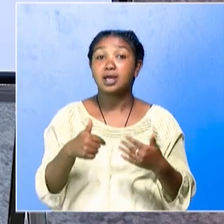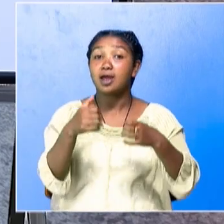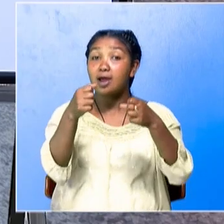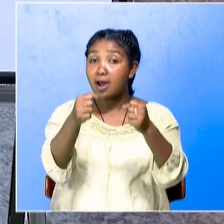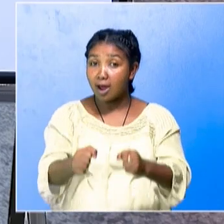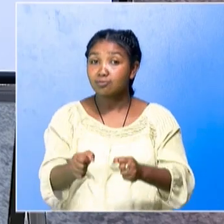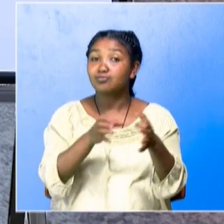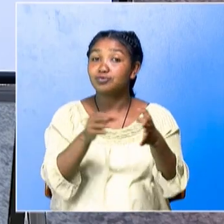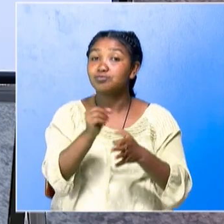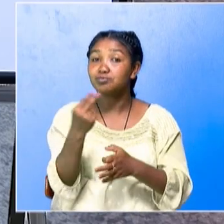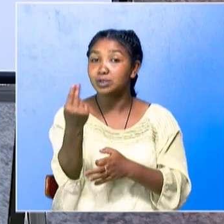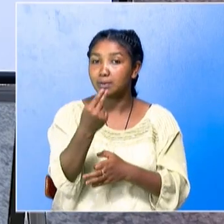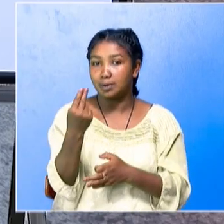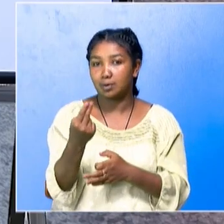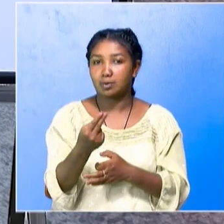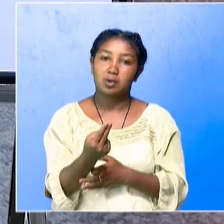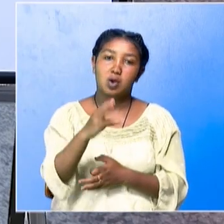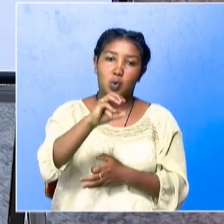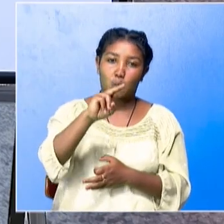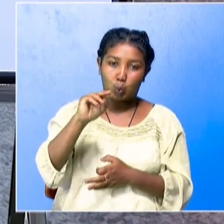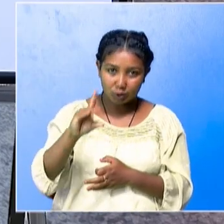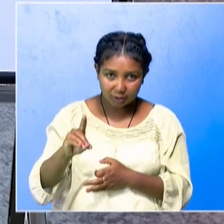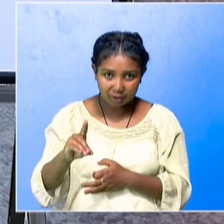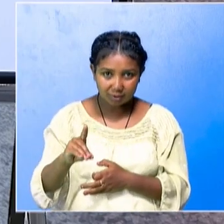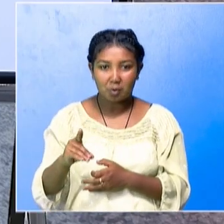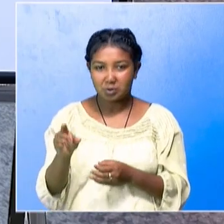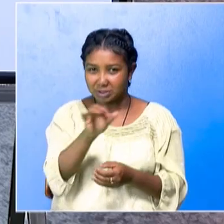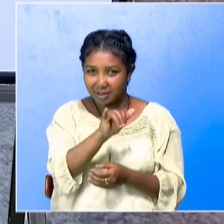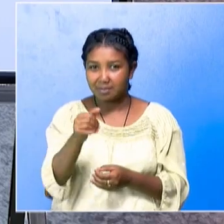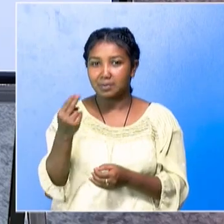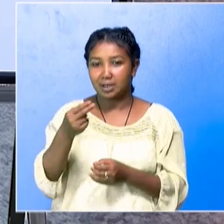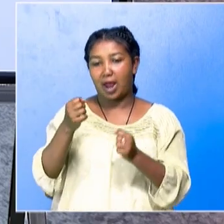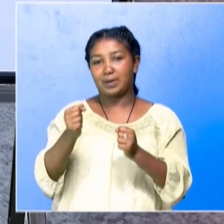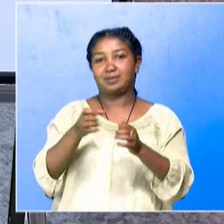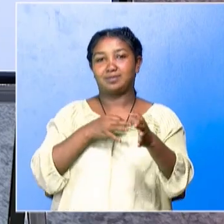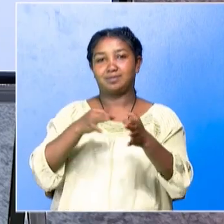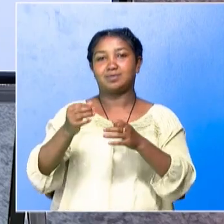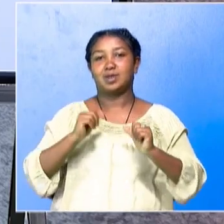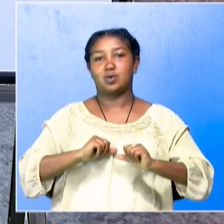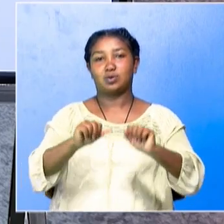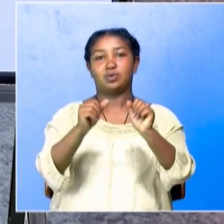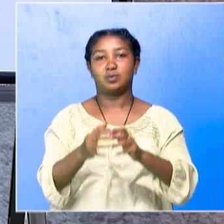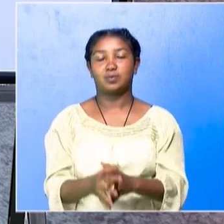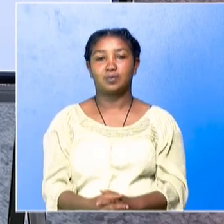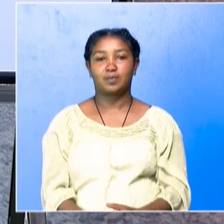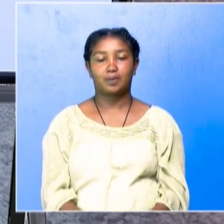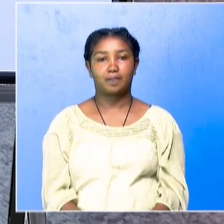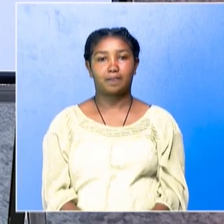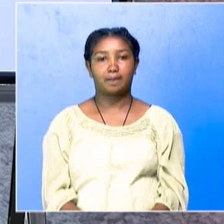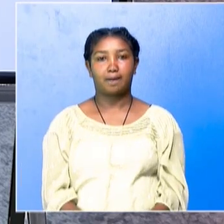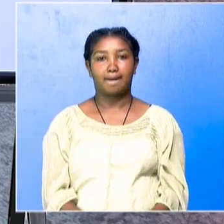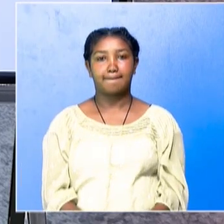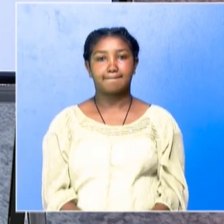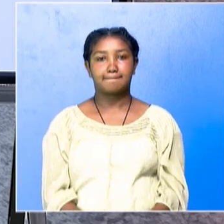can, also could for what? Also ability. Let us continue.